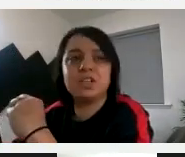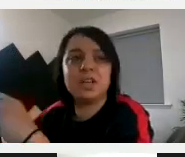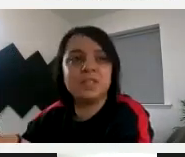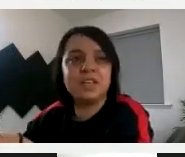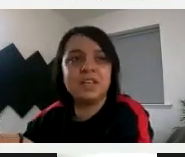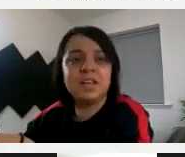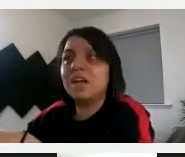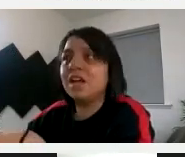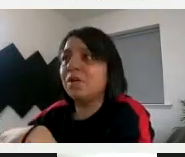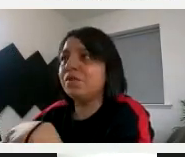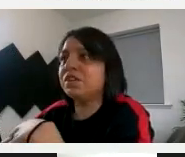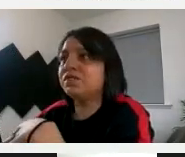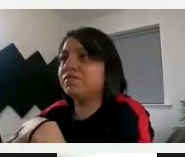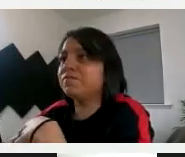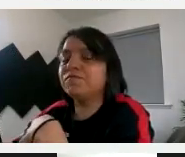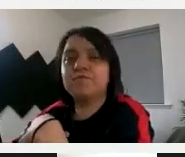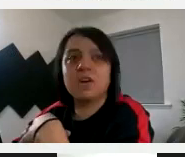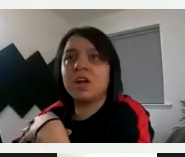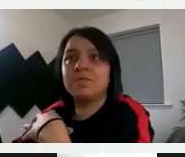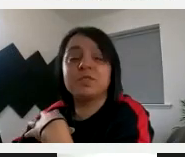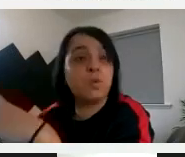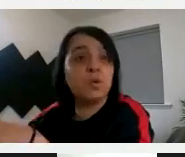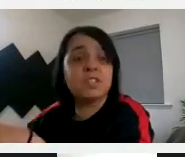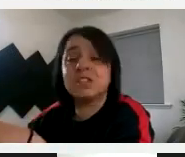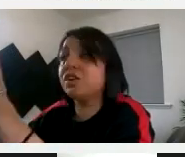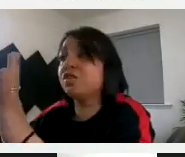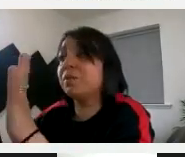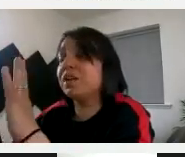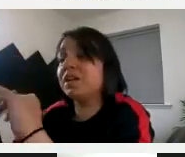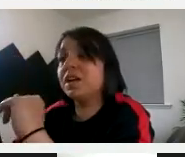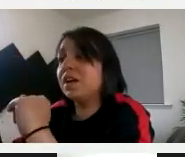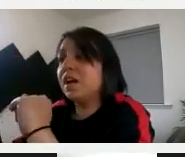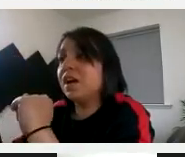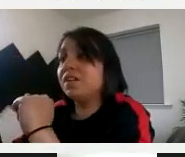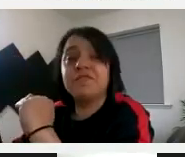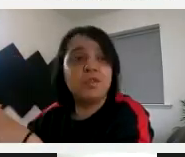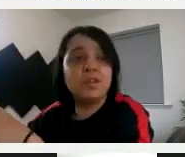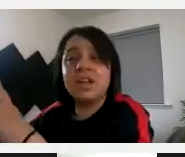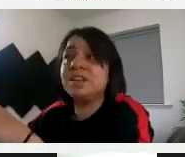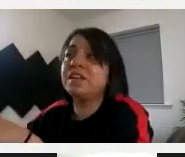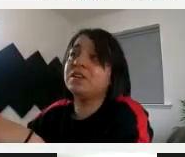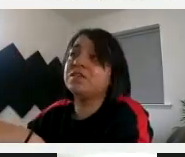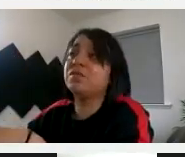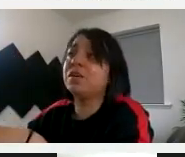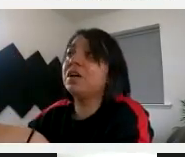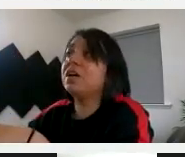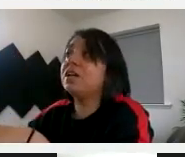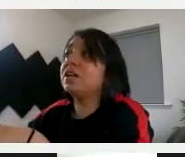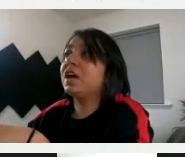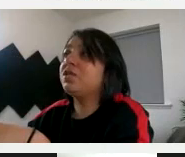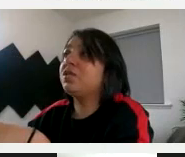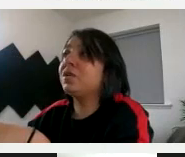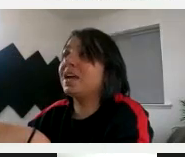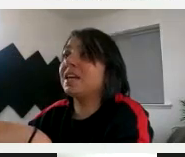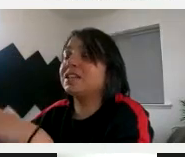British celebrity, a British sport, it could be food, anything at all